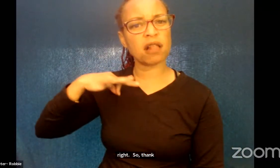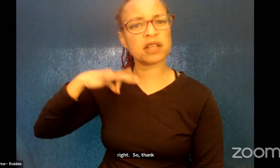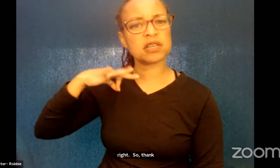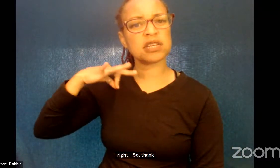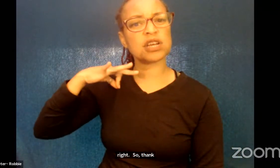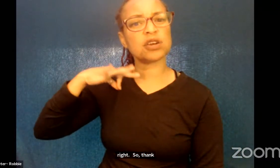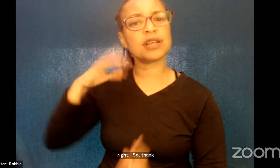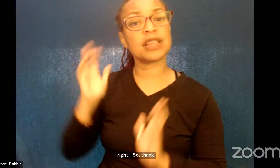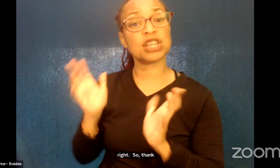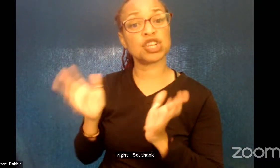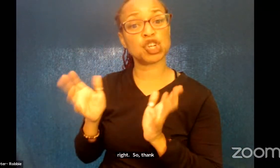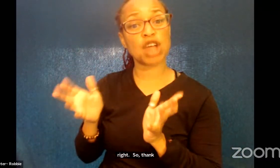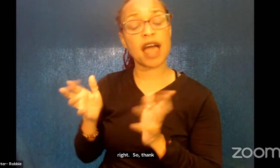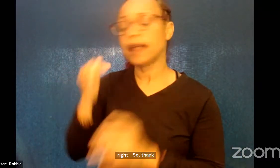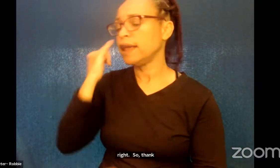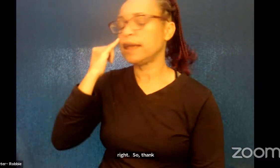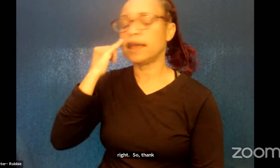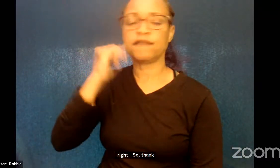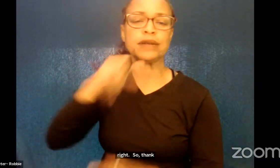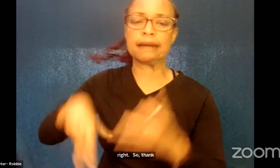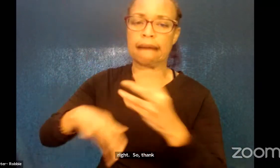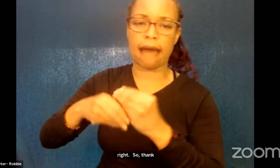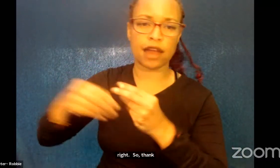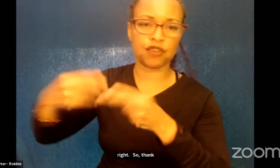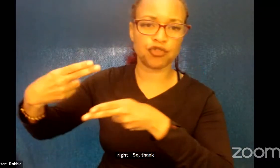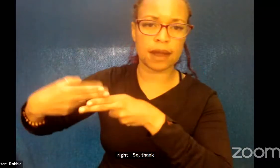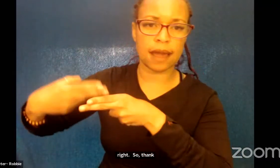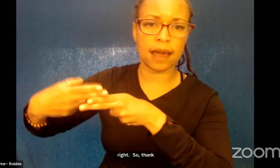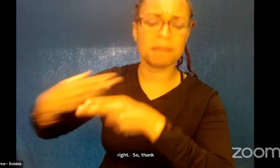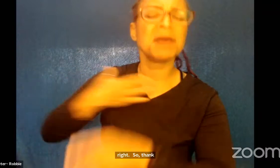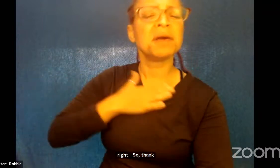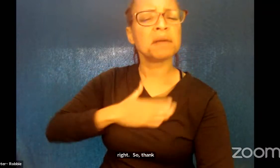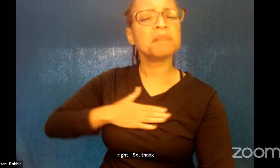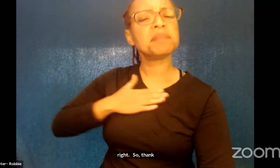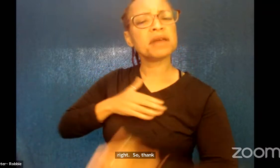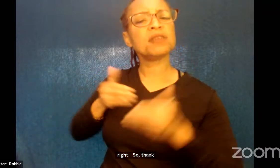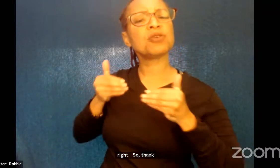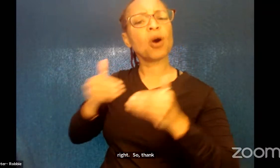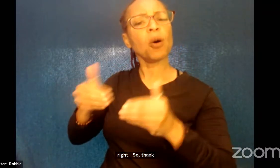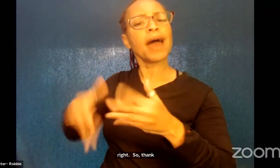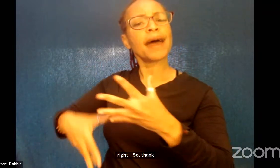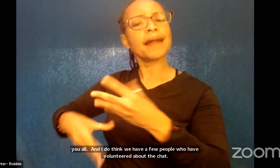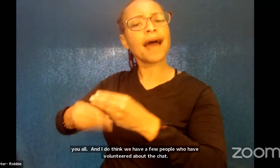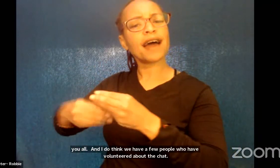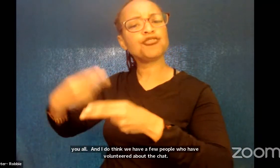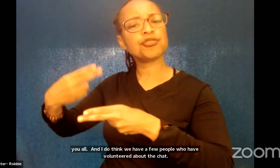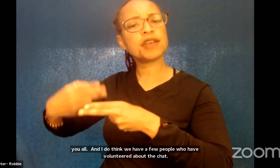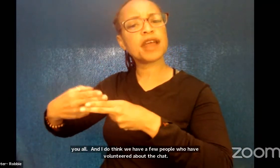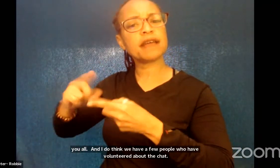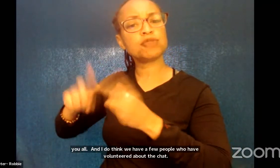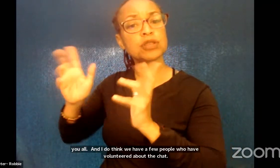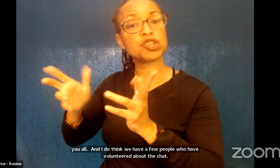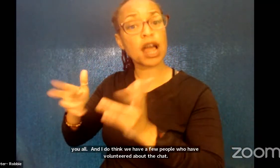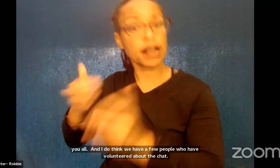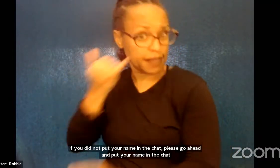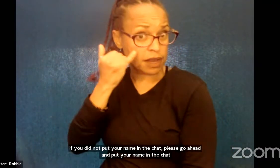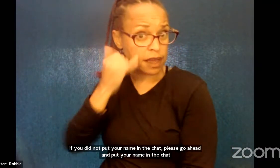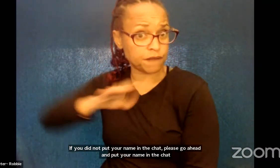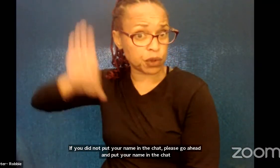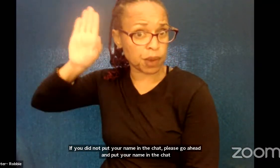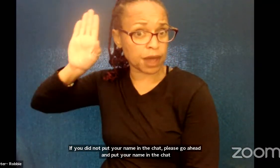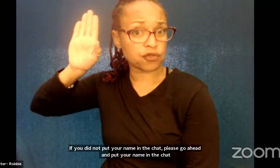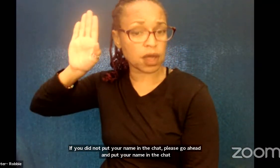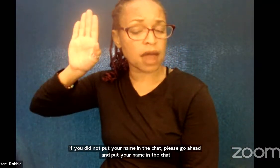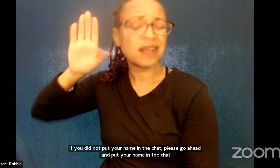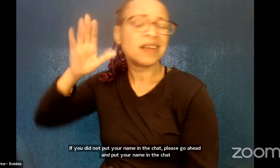in the chat. If you did not put your name in the chat, please go ahead and put your name in the chat, even if you raised your hand, just to make